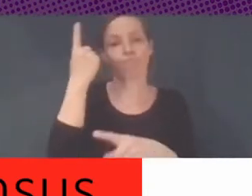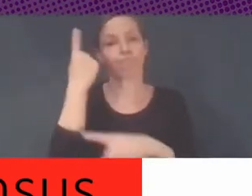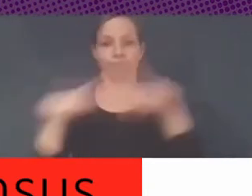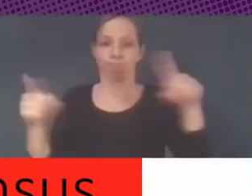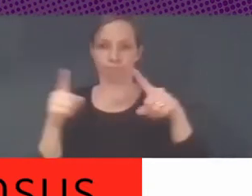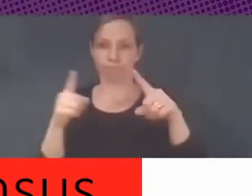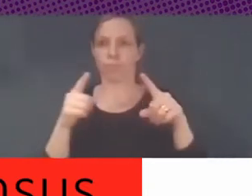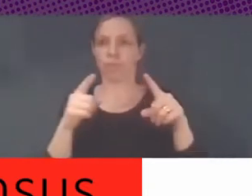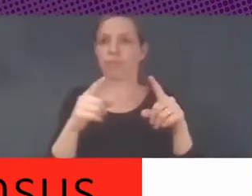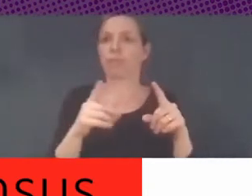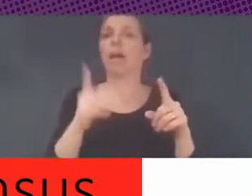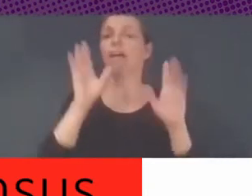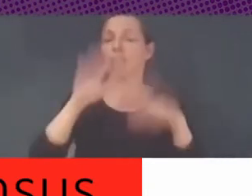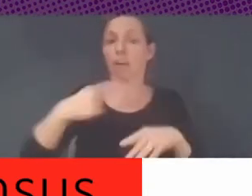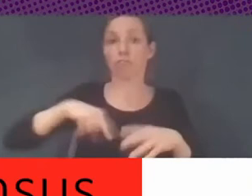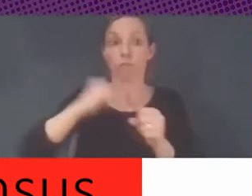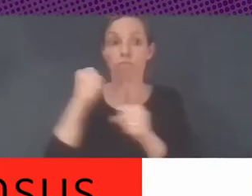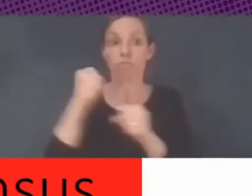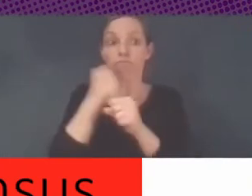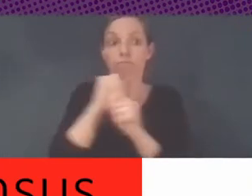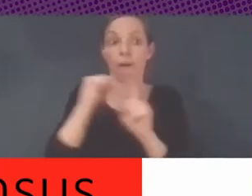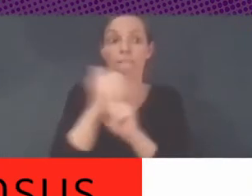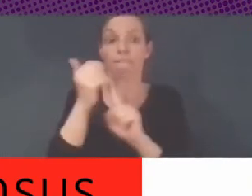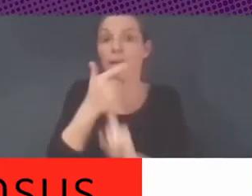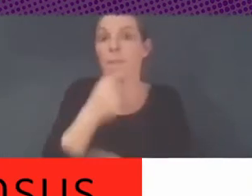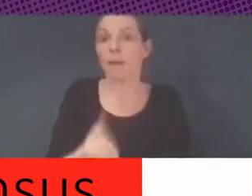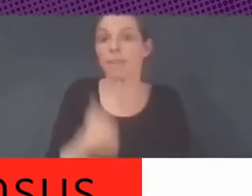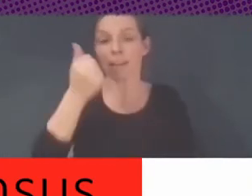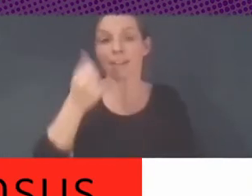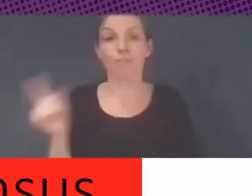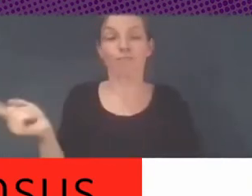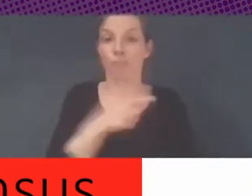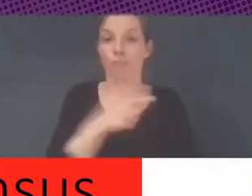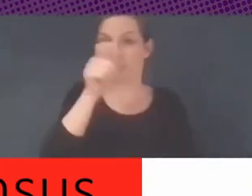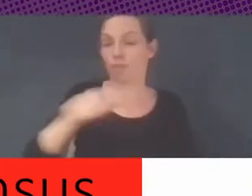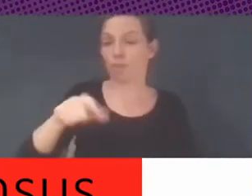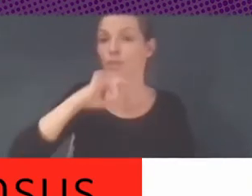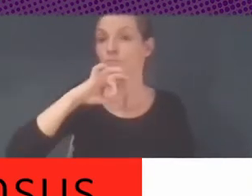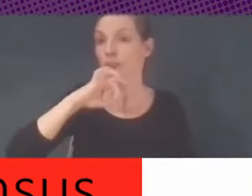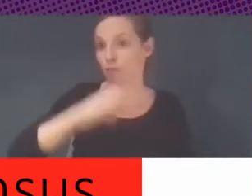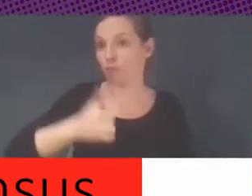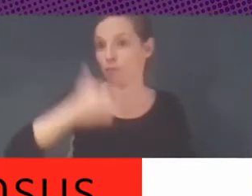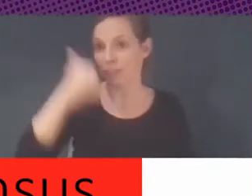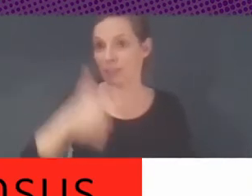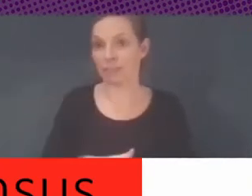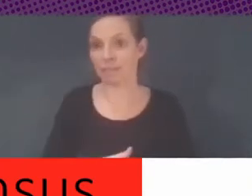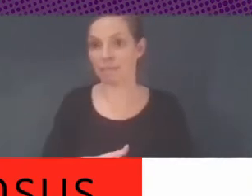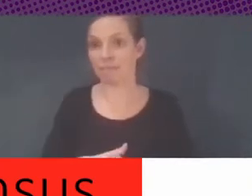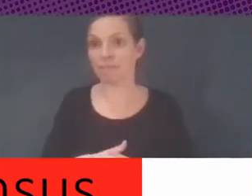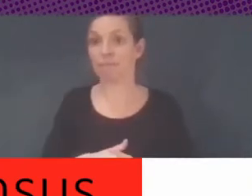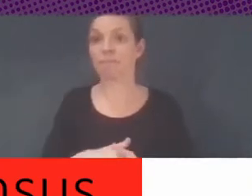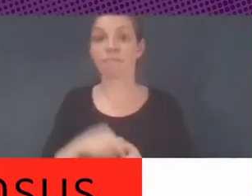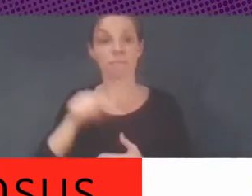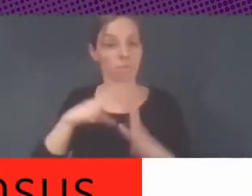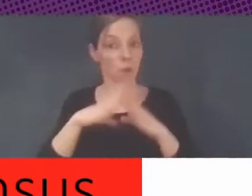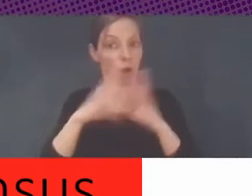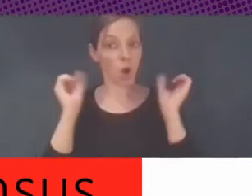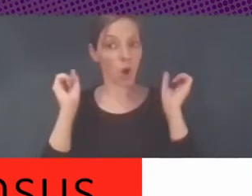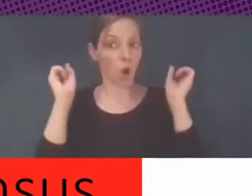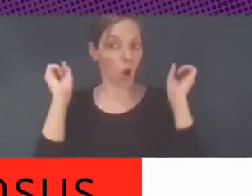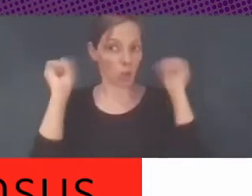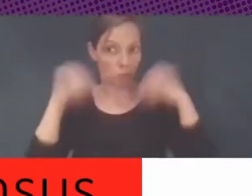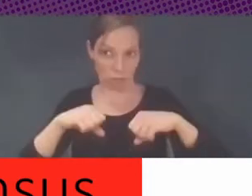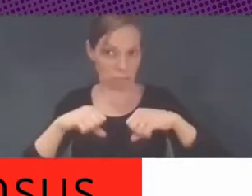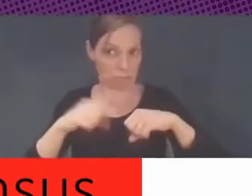quite discredited it has been discredited because it hasn't delivered on its promises even